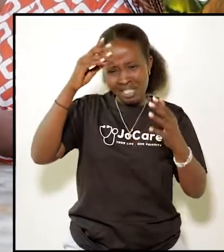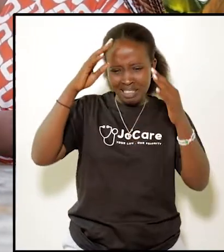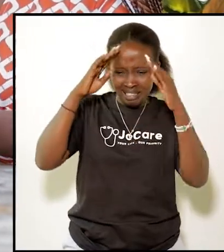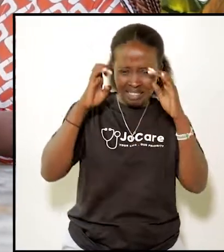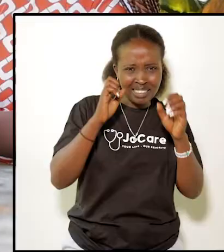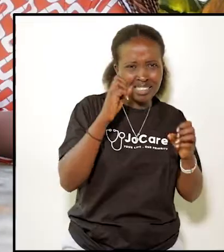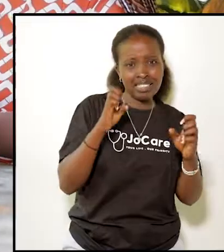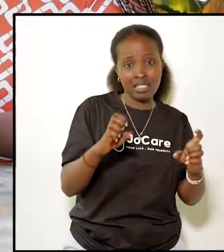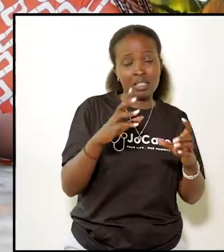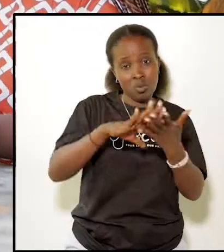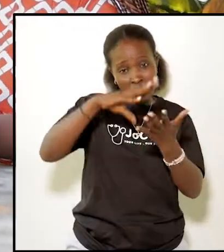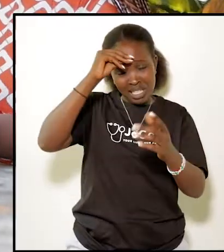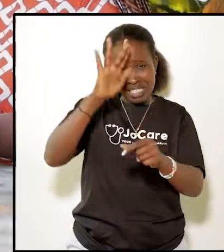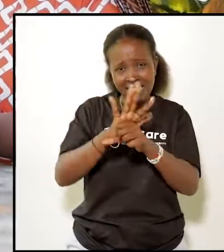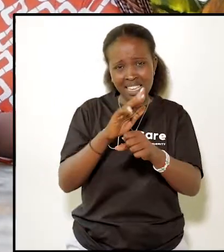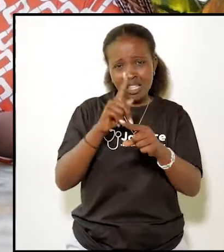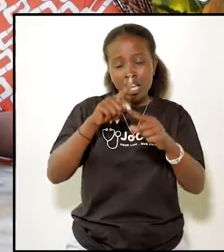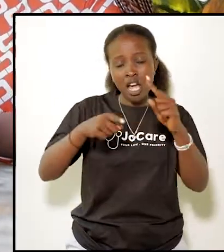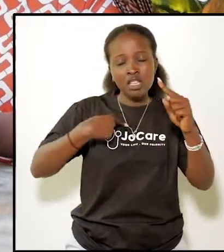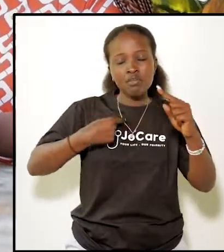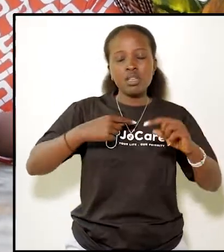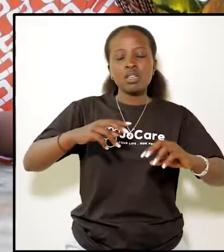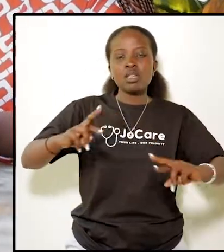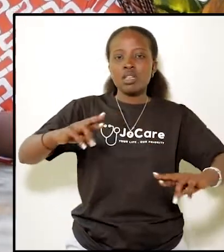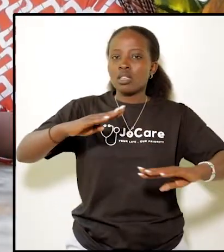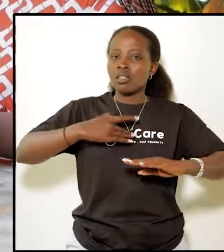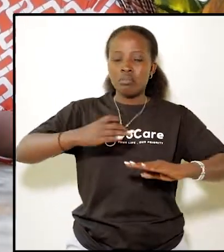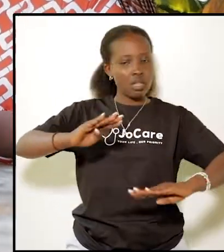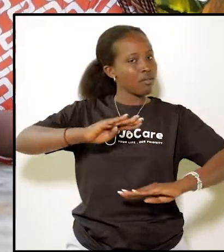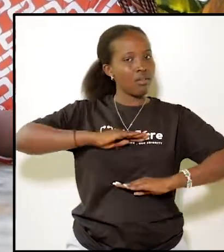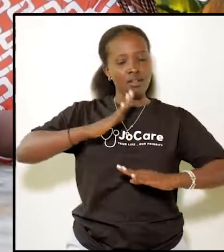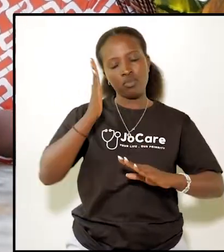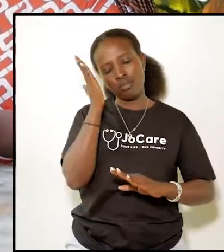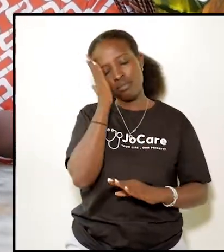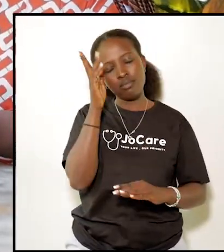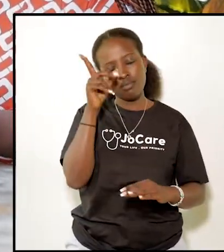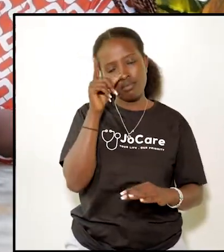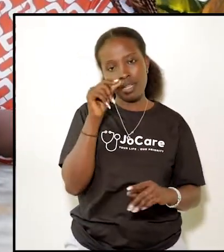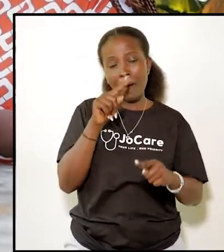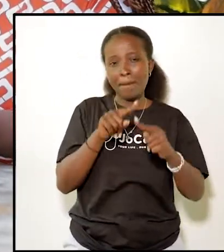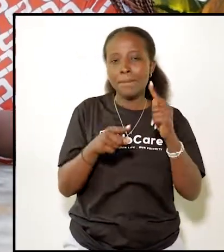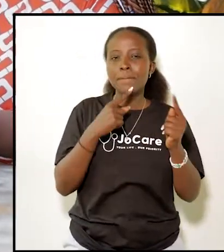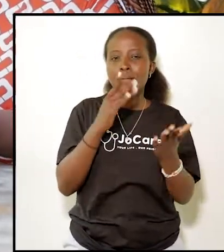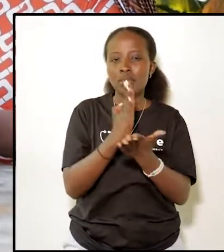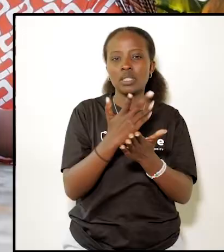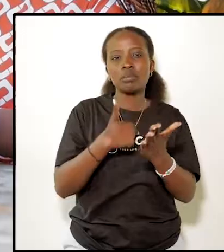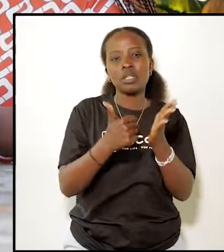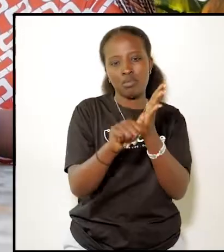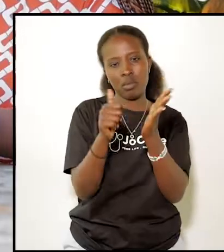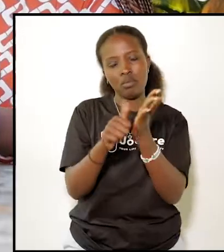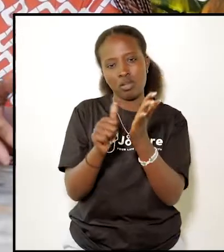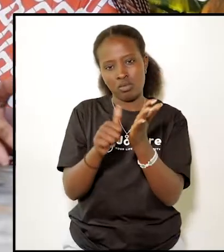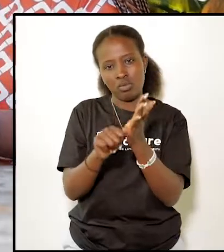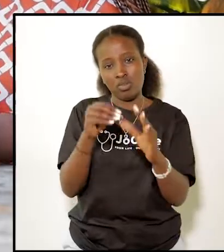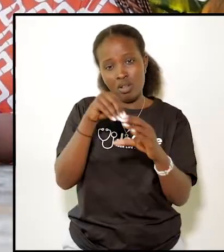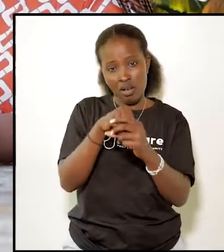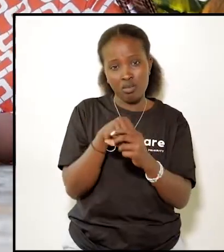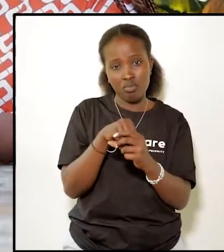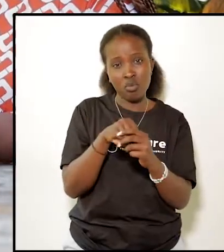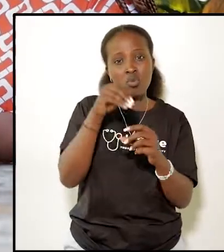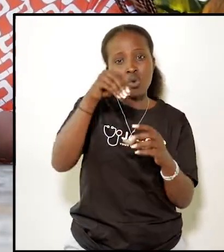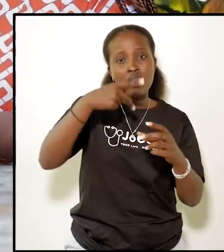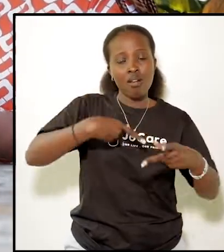too much of something that will deny you of your enough sleep. So this will also cause a lot of problems in